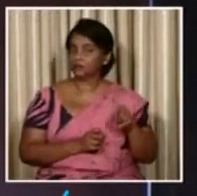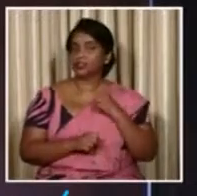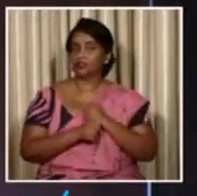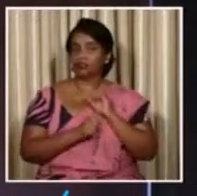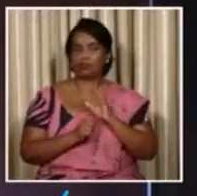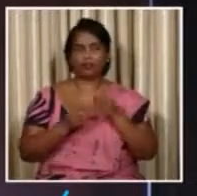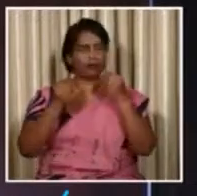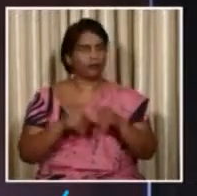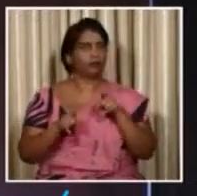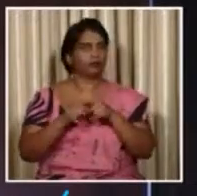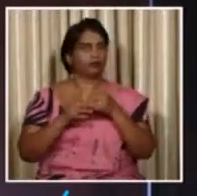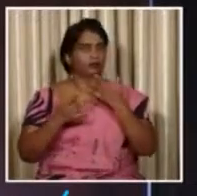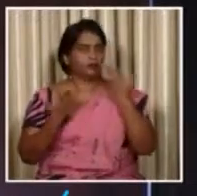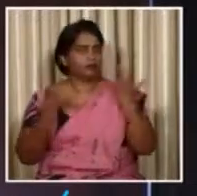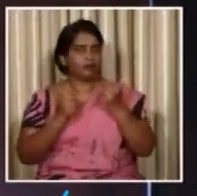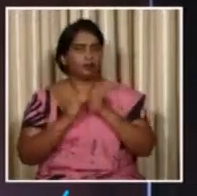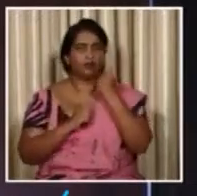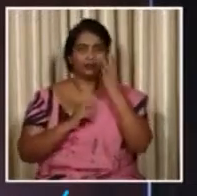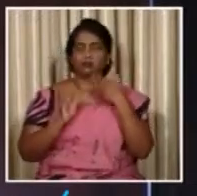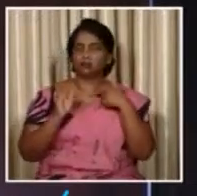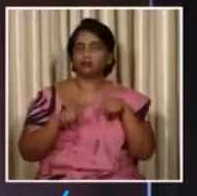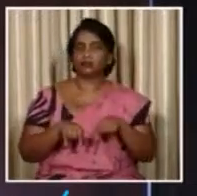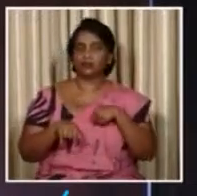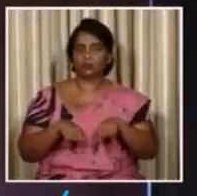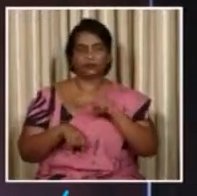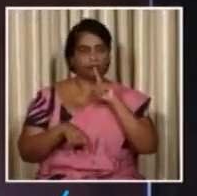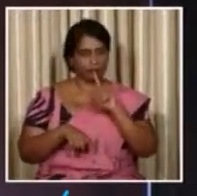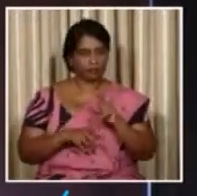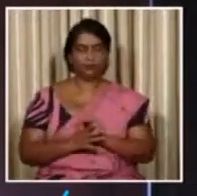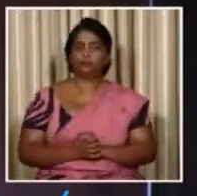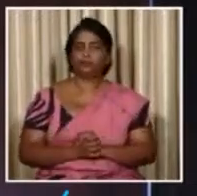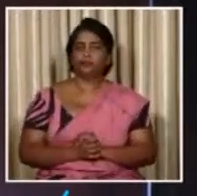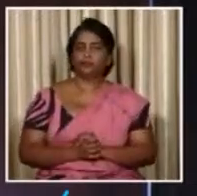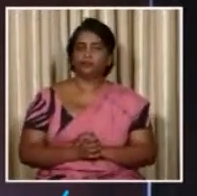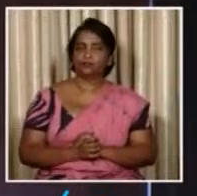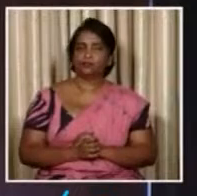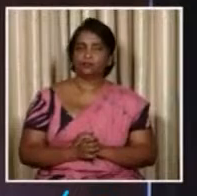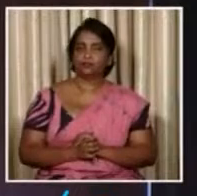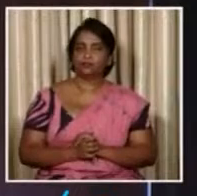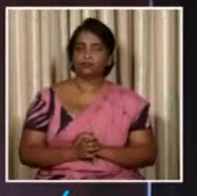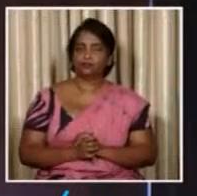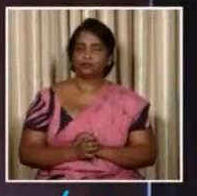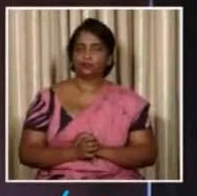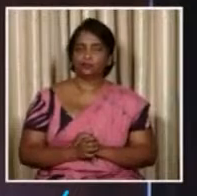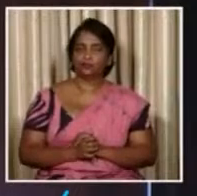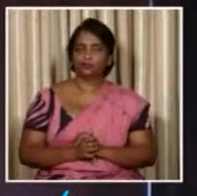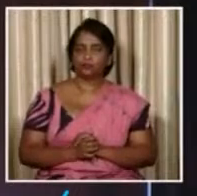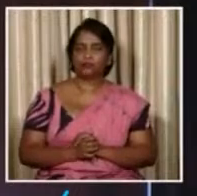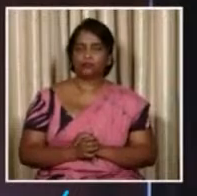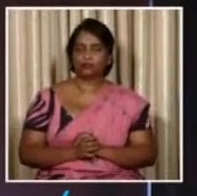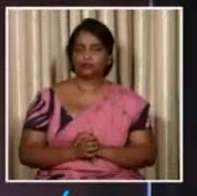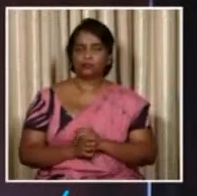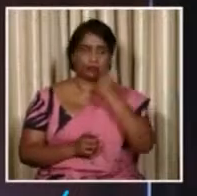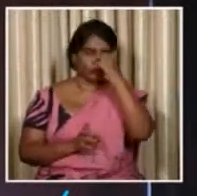justice since it took control of the state machinery. First, bringing the conspirators of the Easter Sunday attack before the Court of